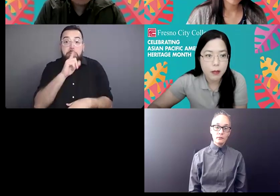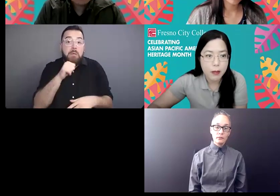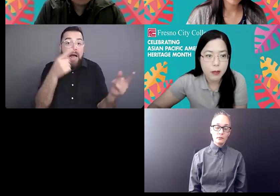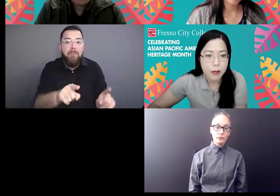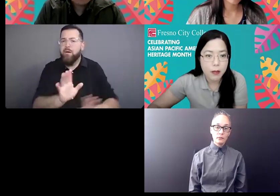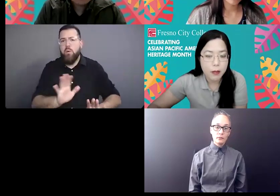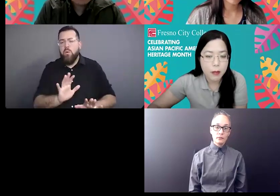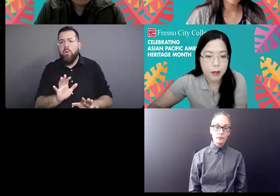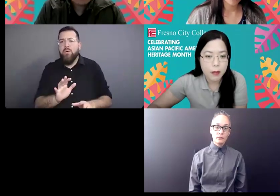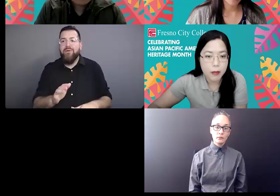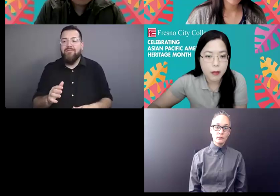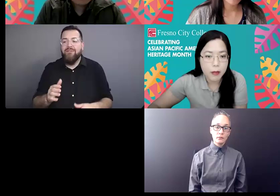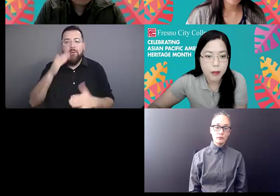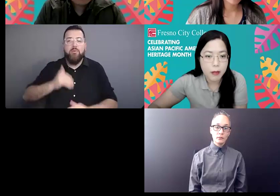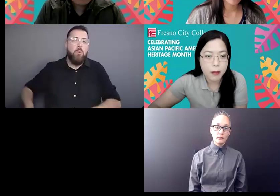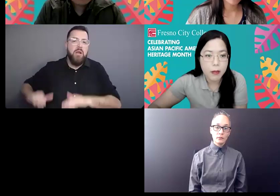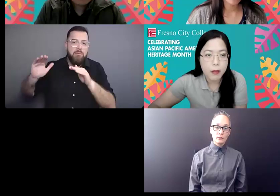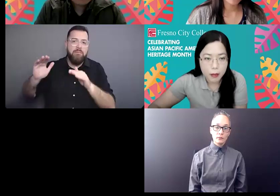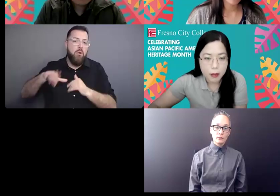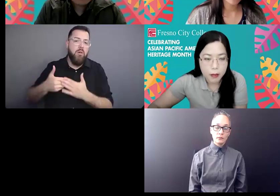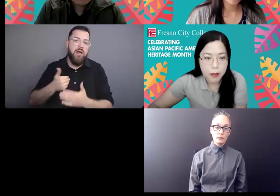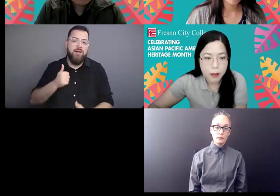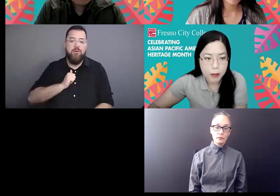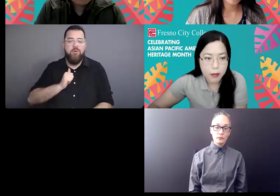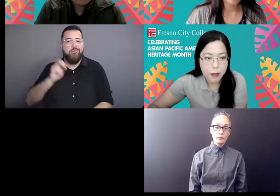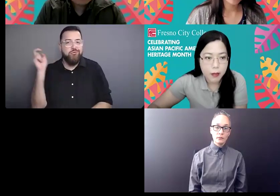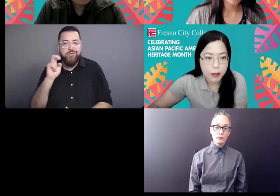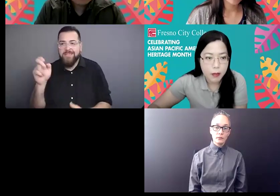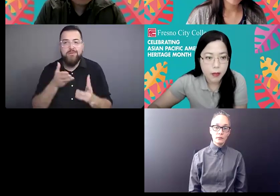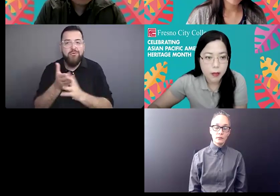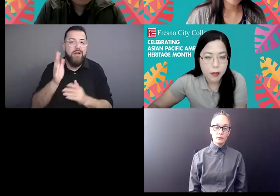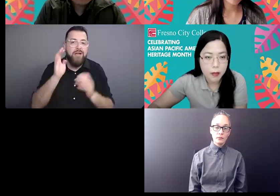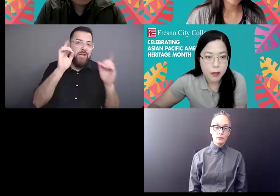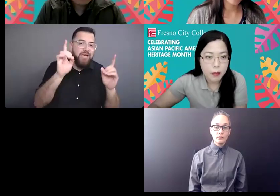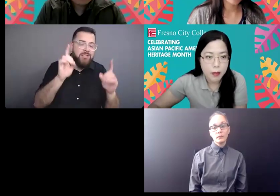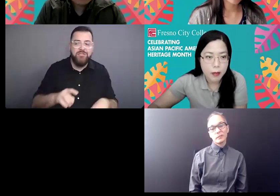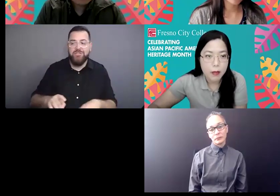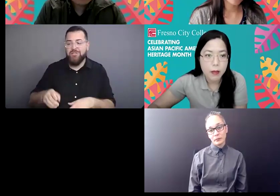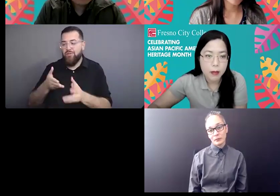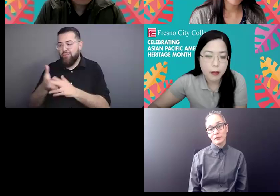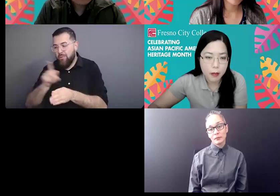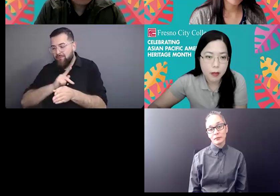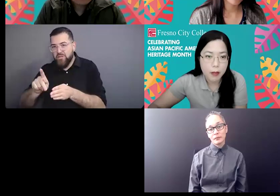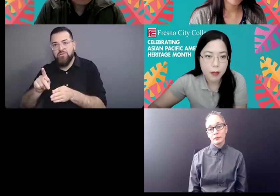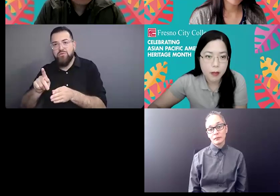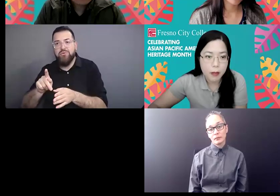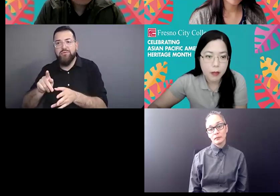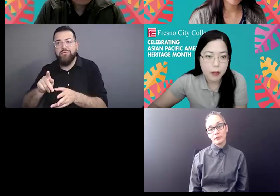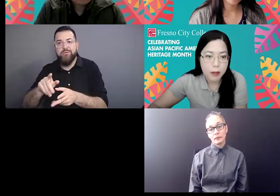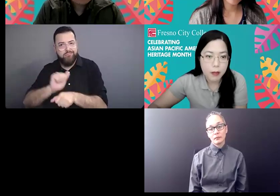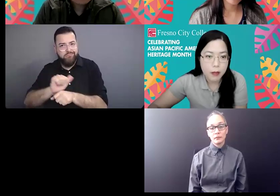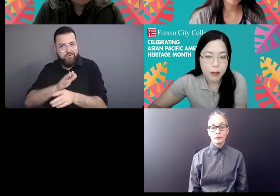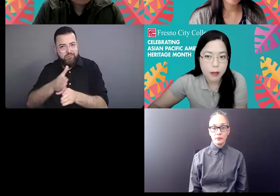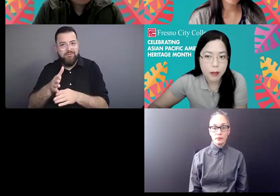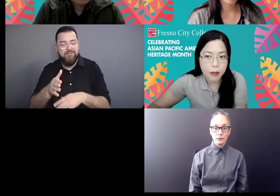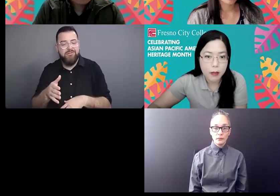growing up and in our own journeys throughout our education and our professional careers. And I just